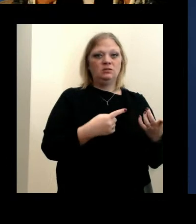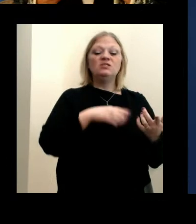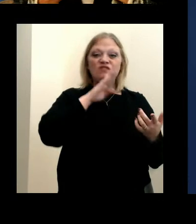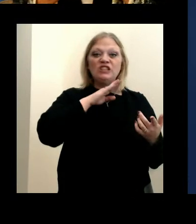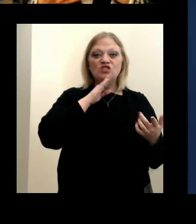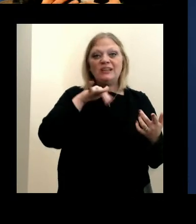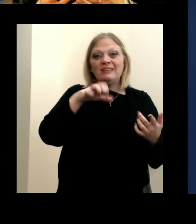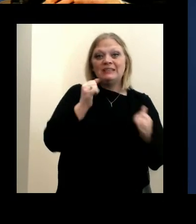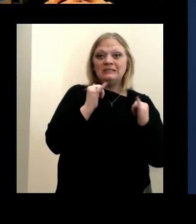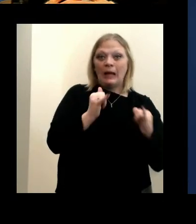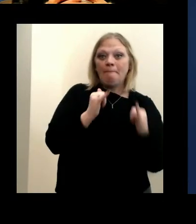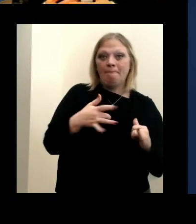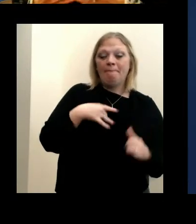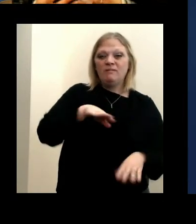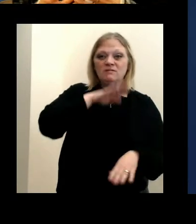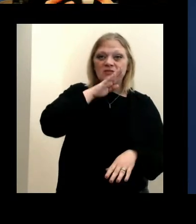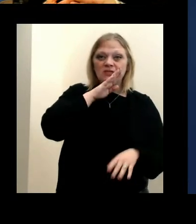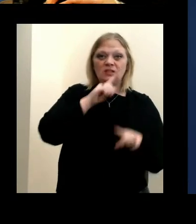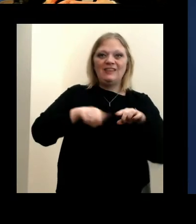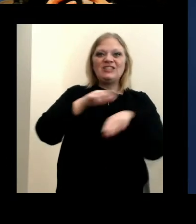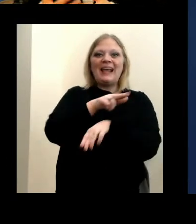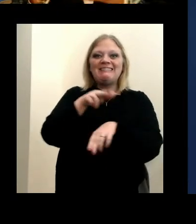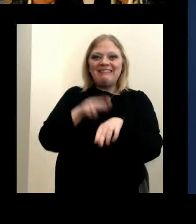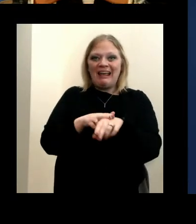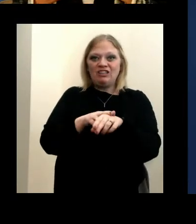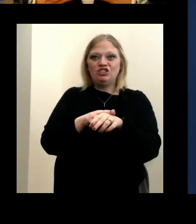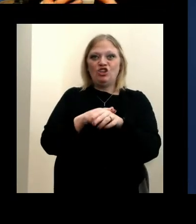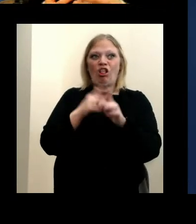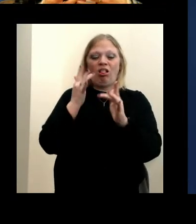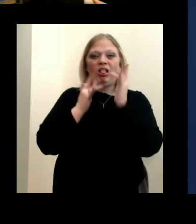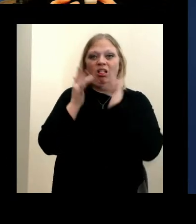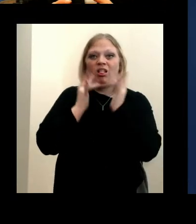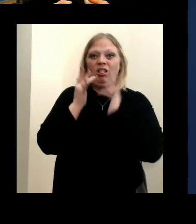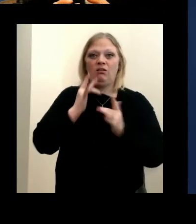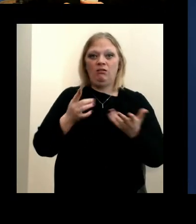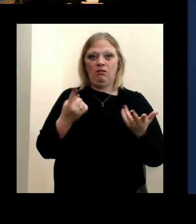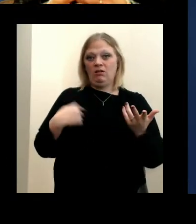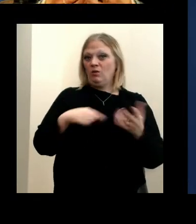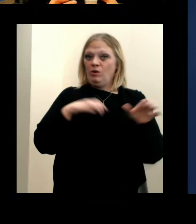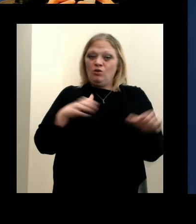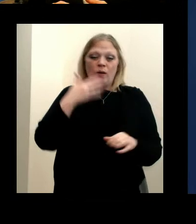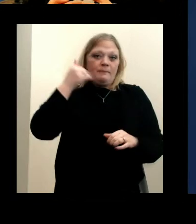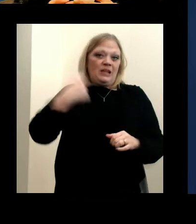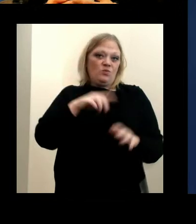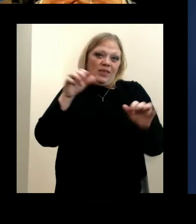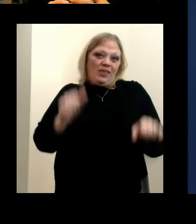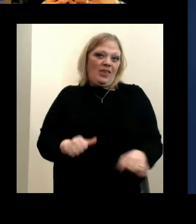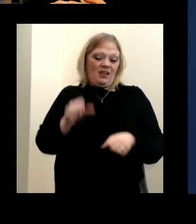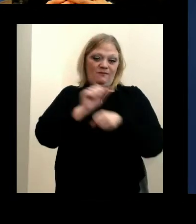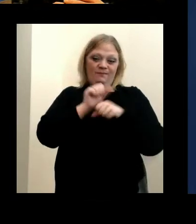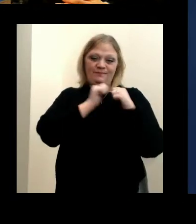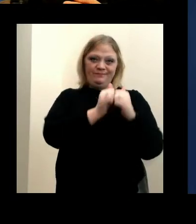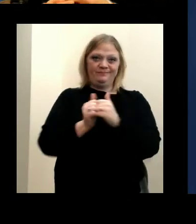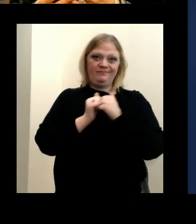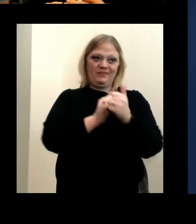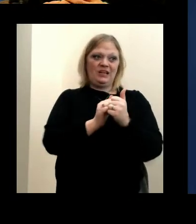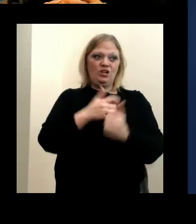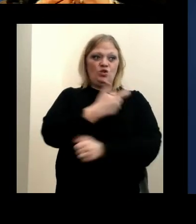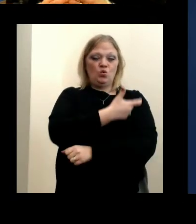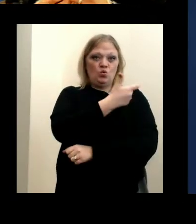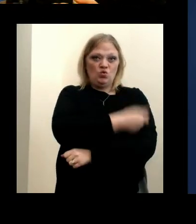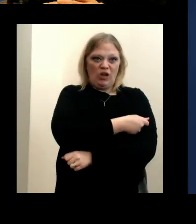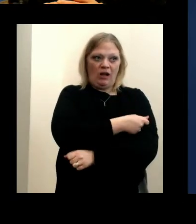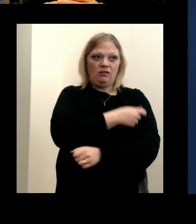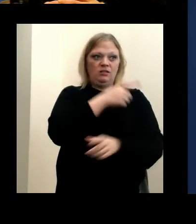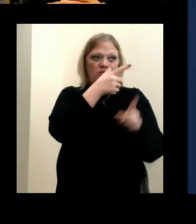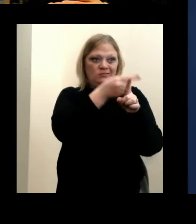However, there is a national shortage of vaccine supply, and we are doing the best that we can to work together to get shots in arms of people